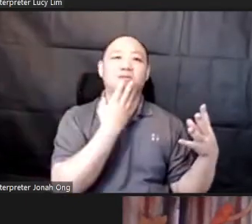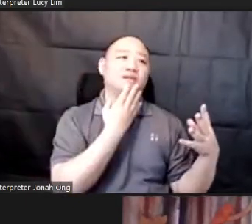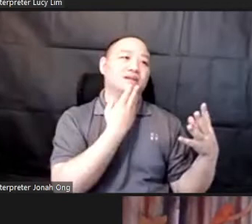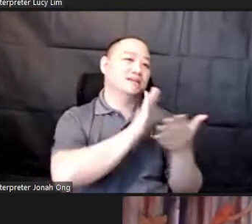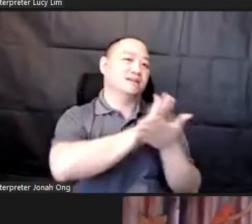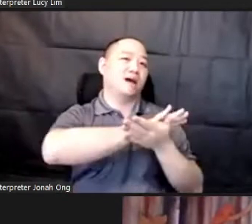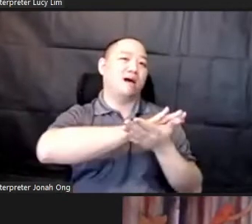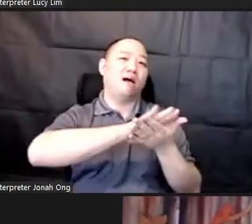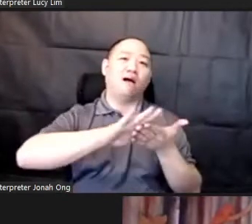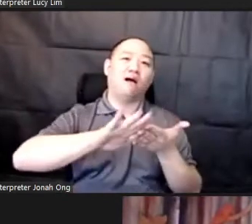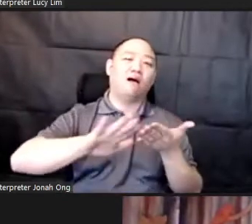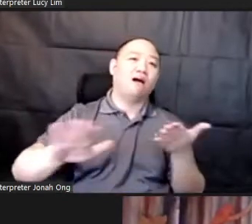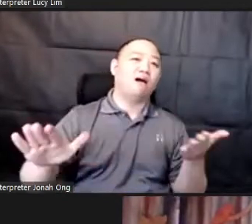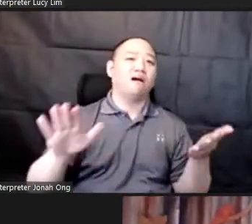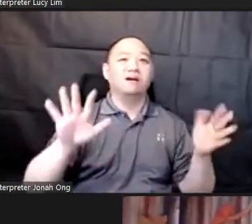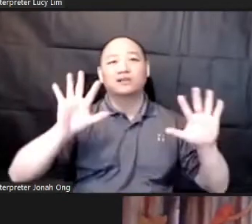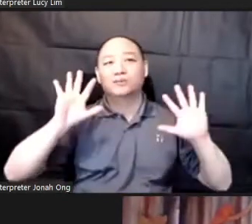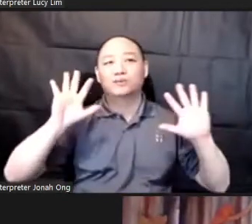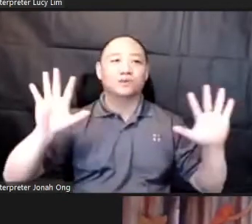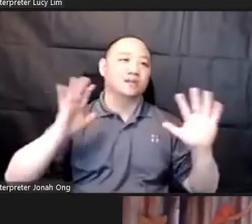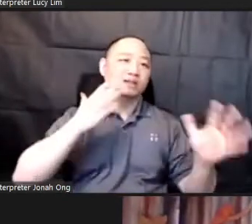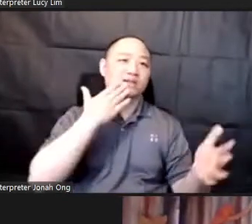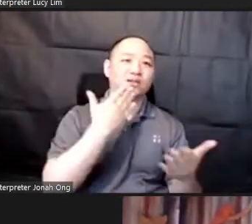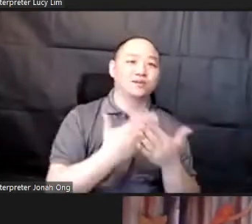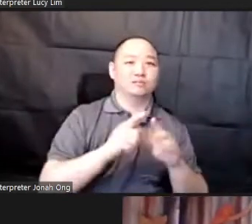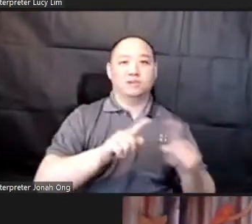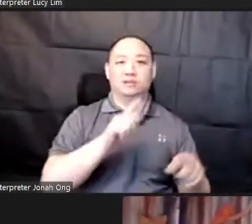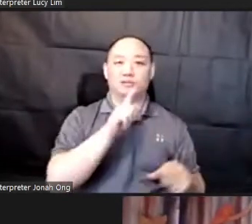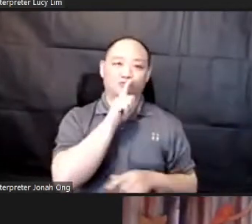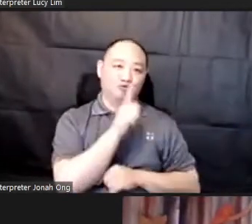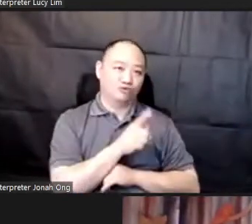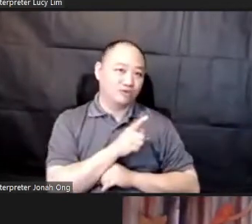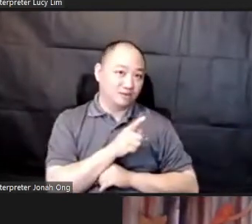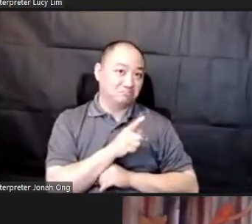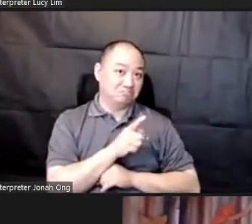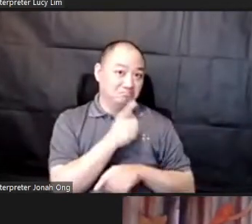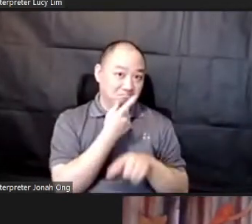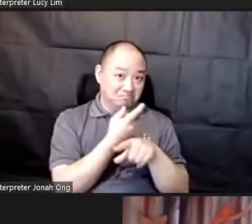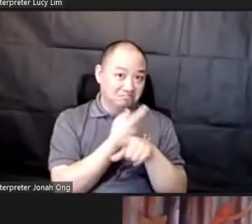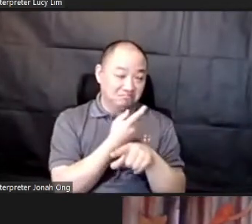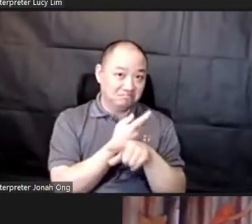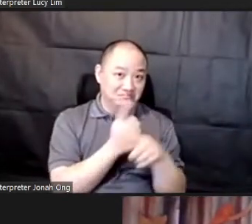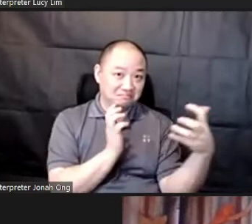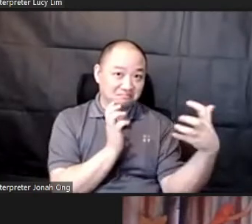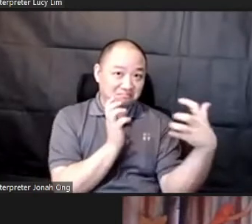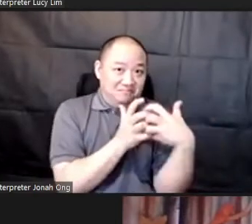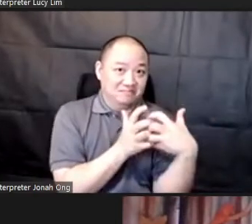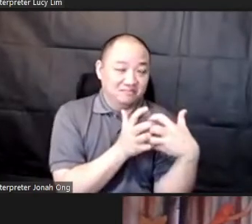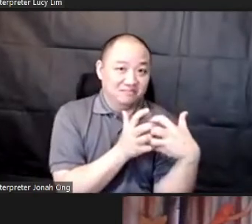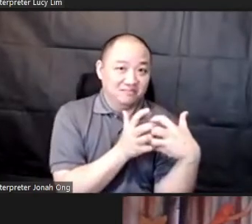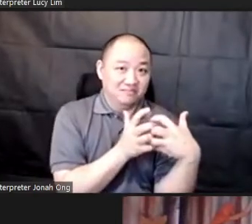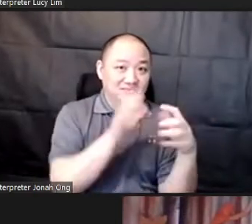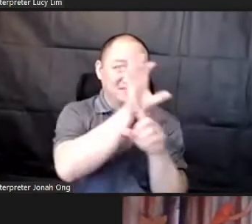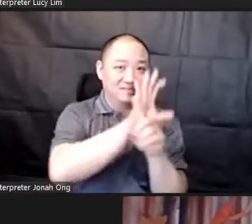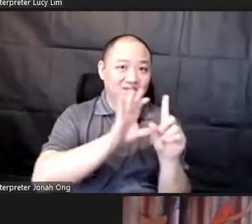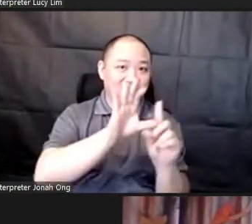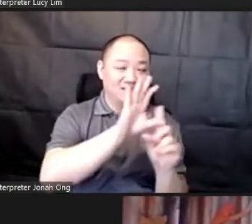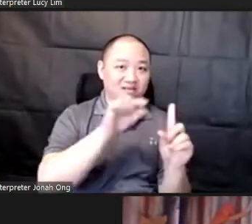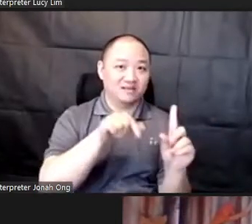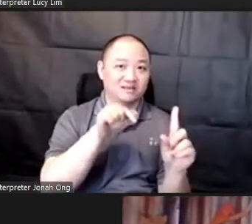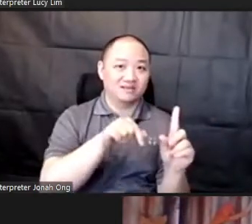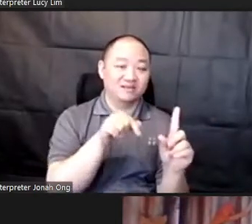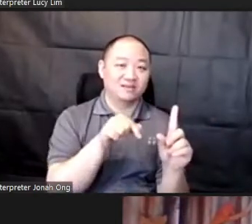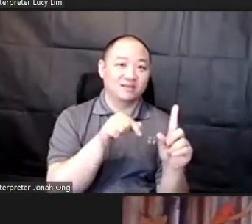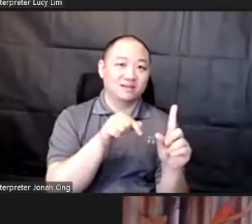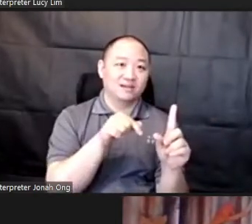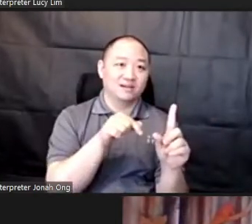everything's great. But the reality of it is that democracies and multicultural democracies at that